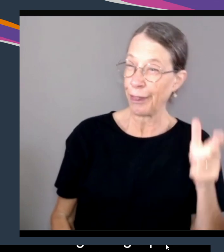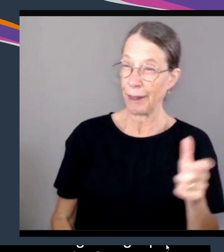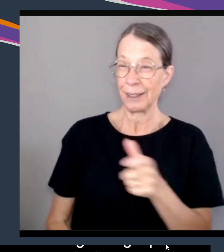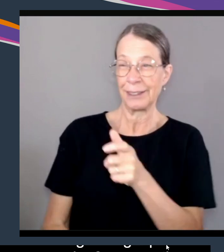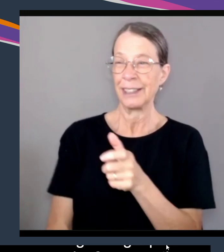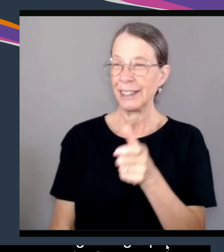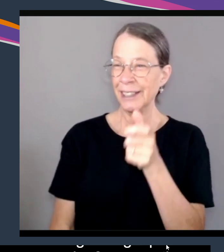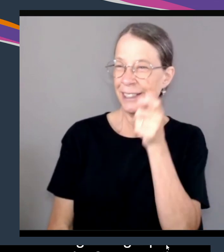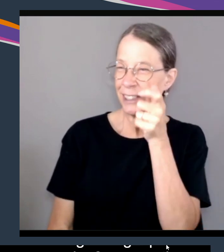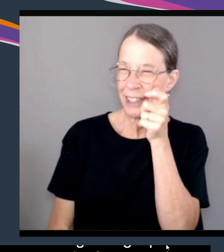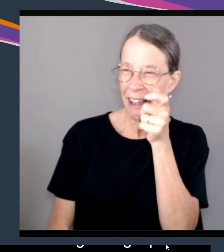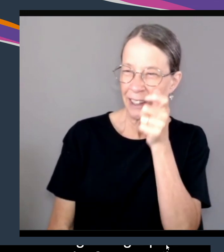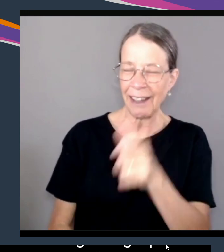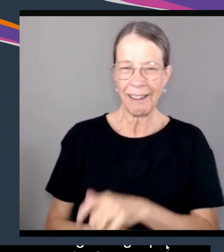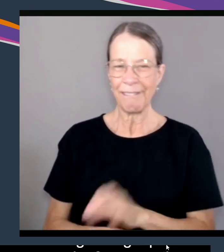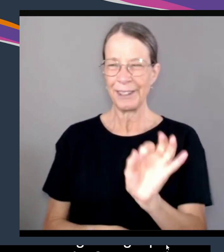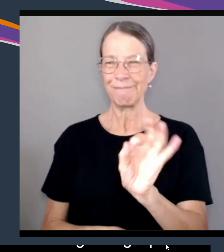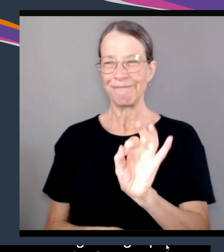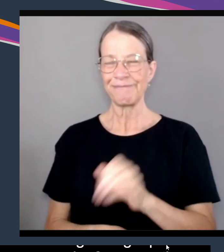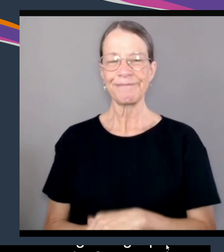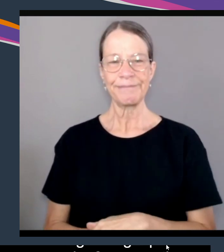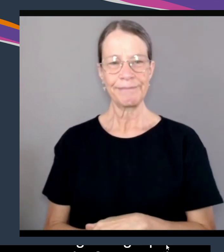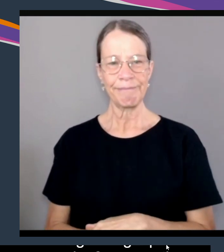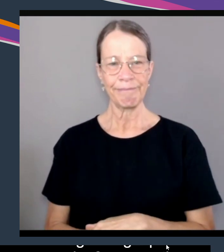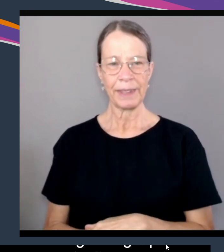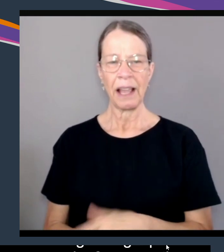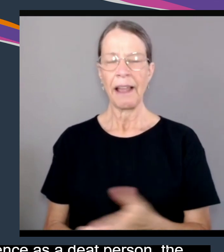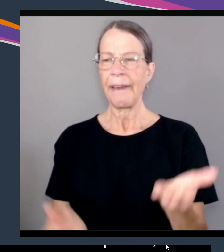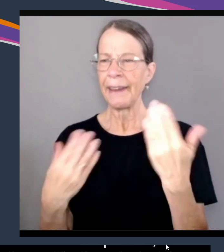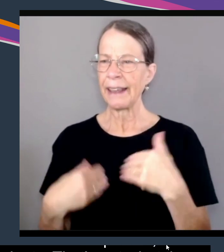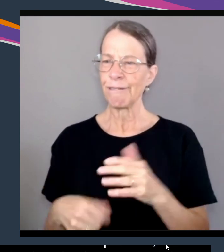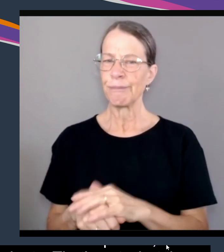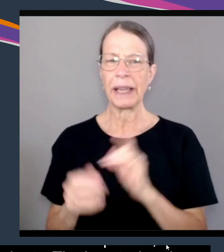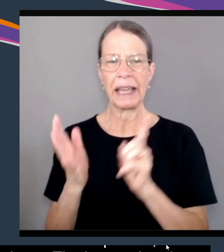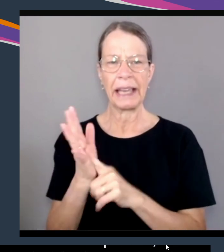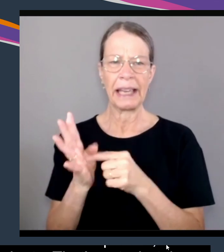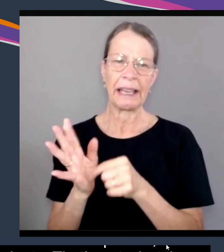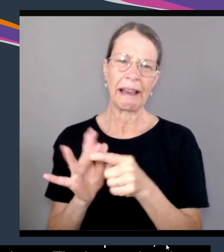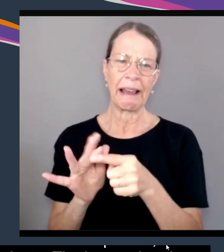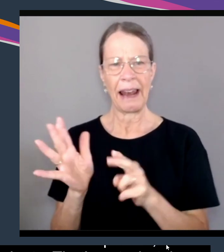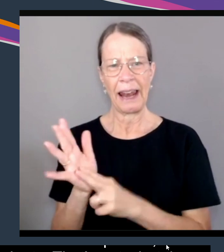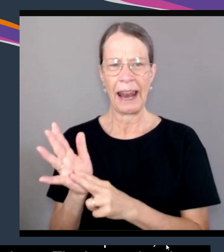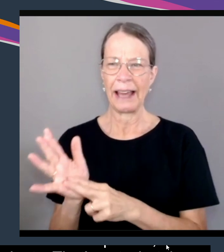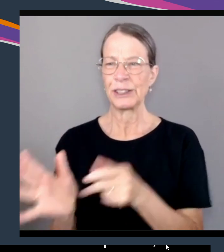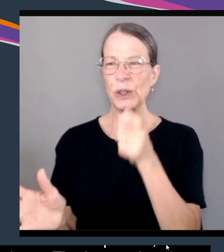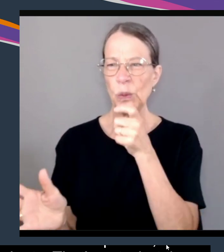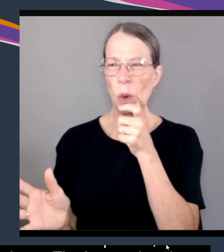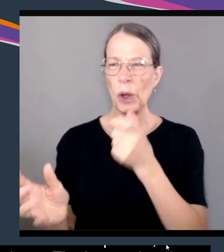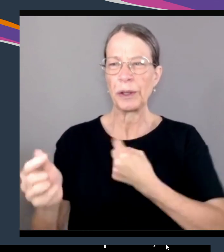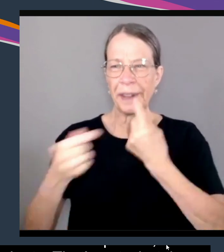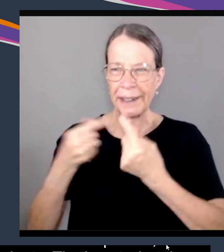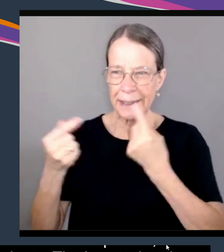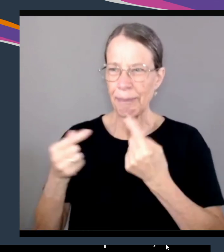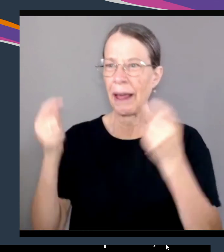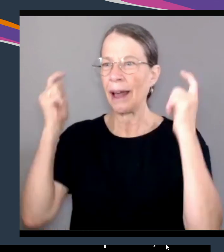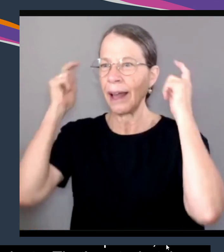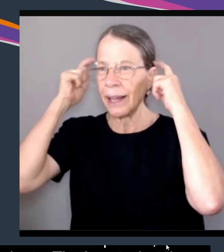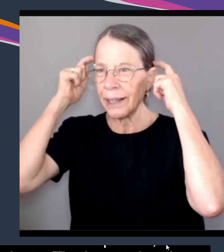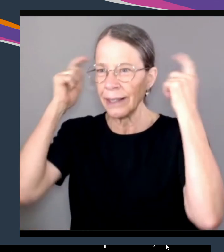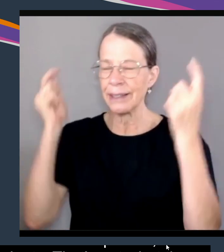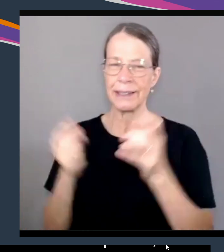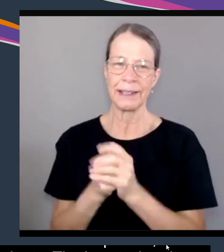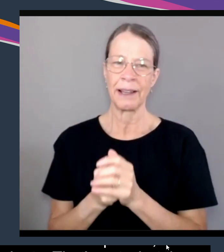fancy Latin title that classifies my disease. It's called otosclerosis, which is a bone thing, which means my